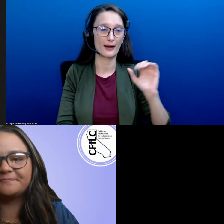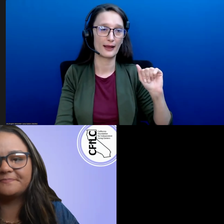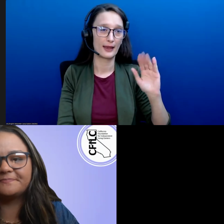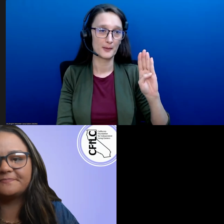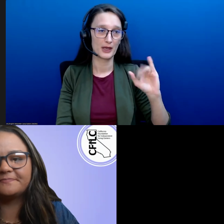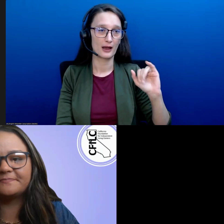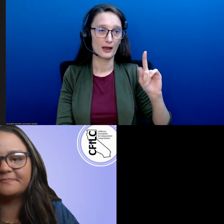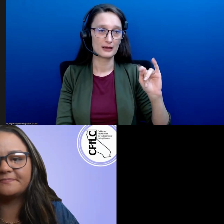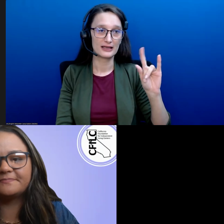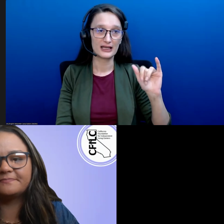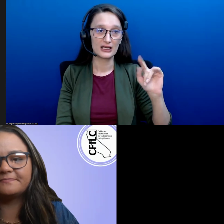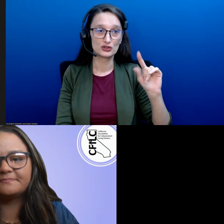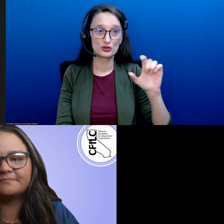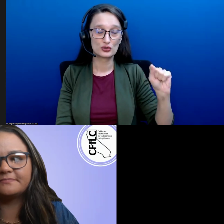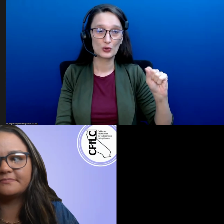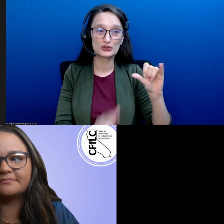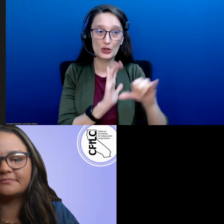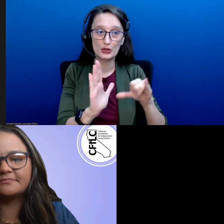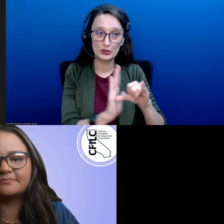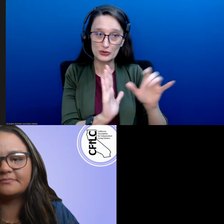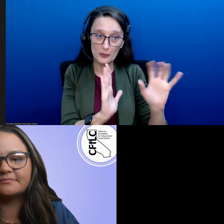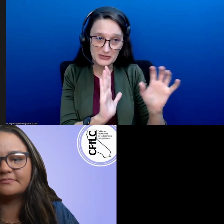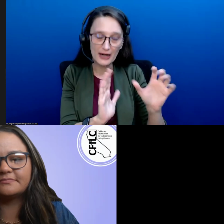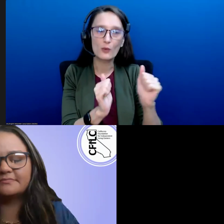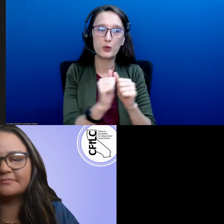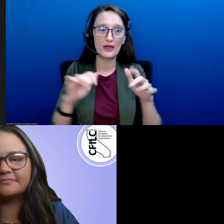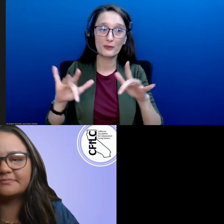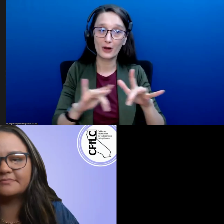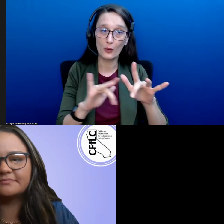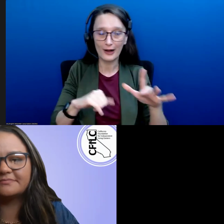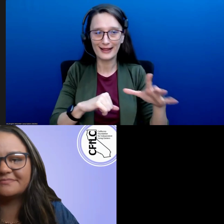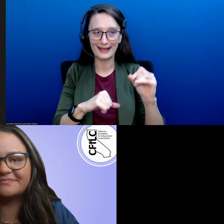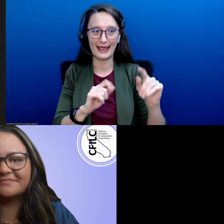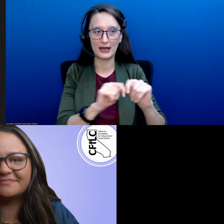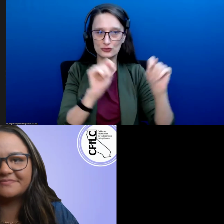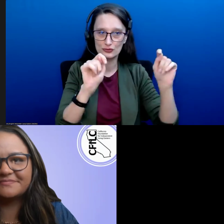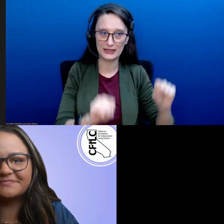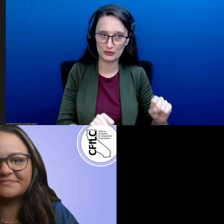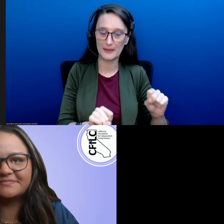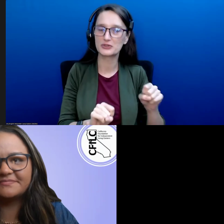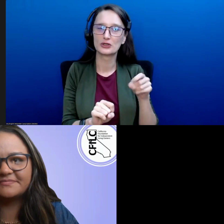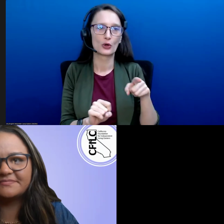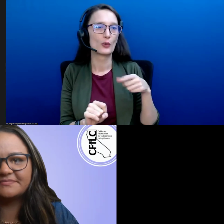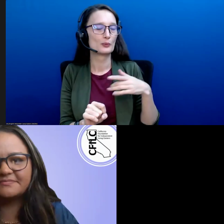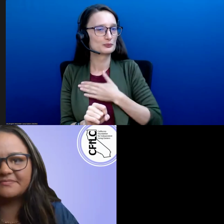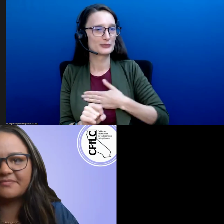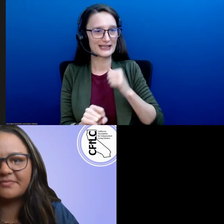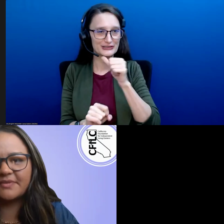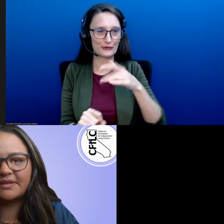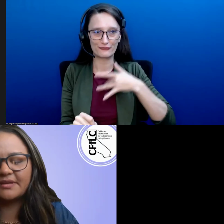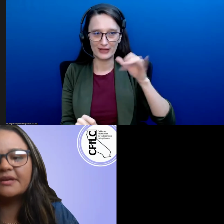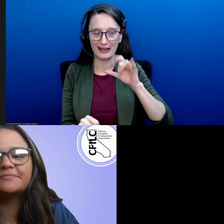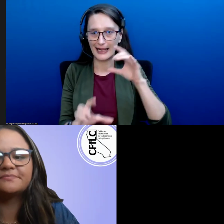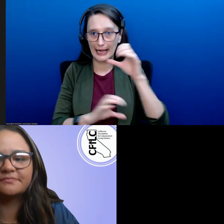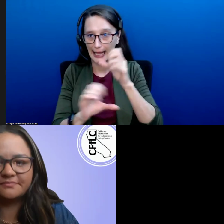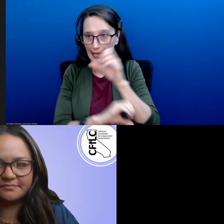YouTube channel with the recording and transcripts. So please don't feel like you're missing anything if you didn't get everything. We have